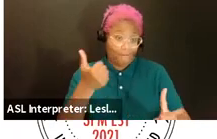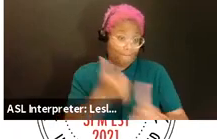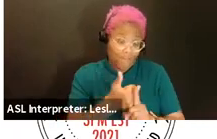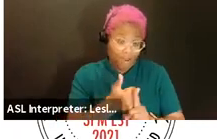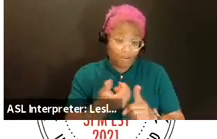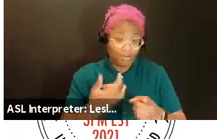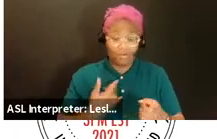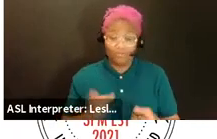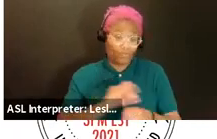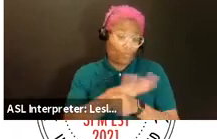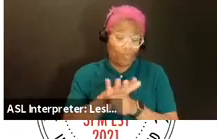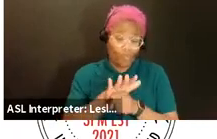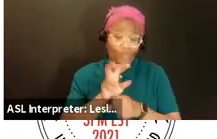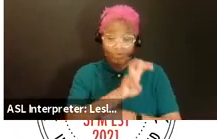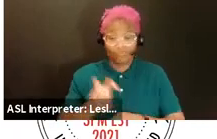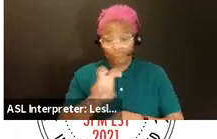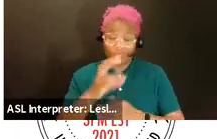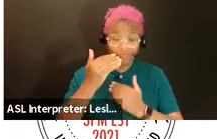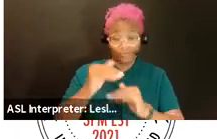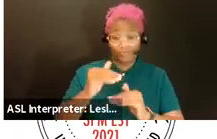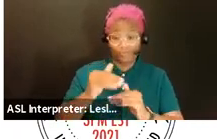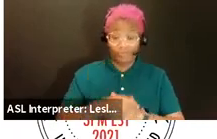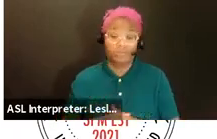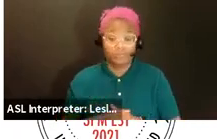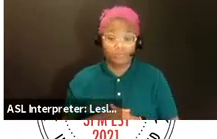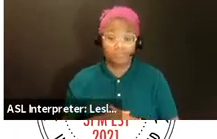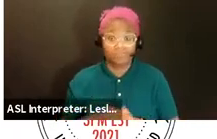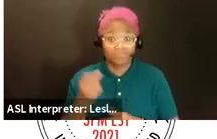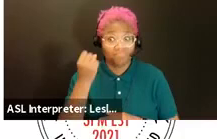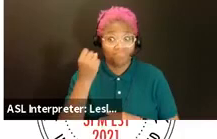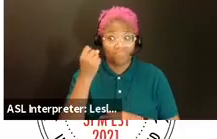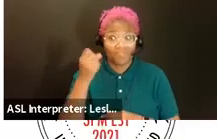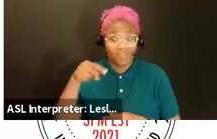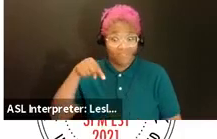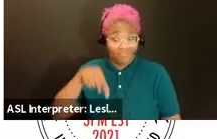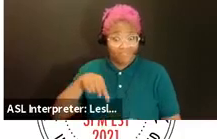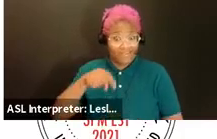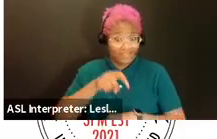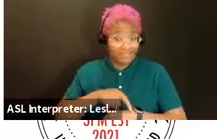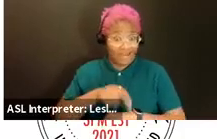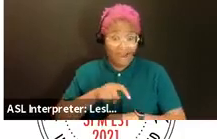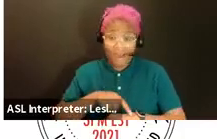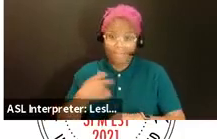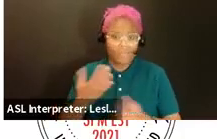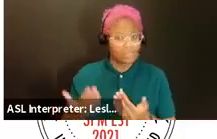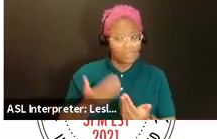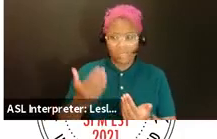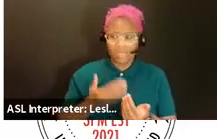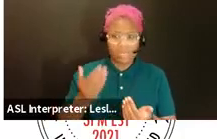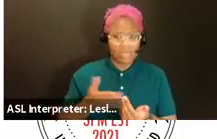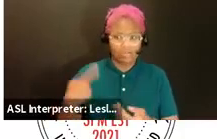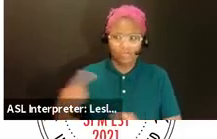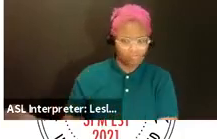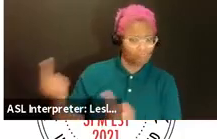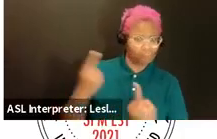that this is probably the first time in modern history that it's been easier to get an artist from the global south into the US than an artist from